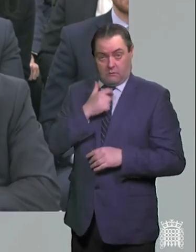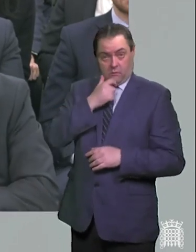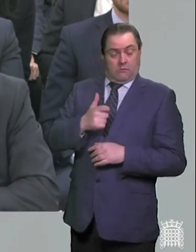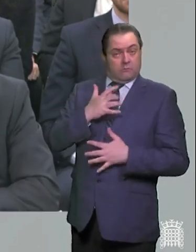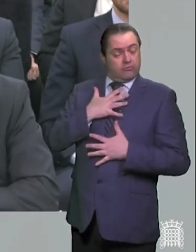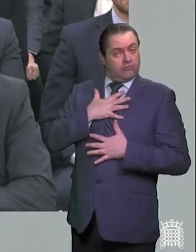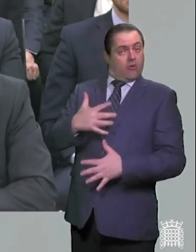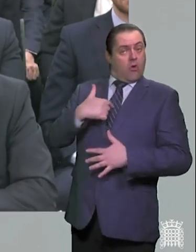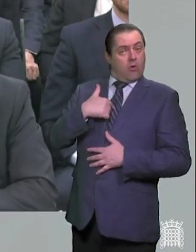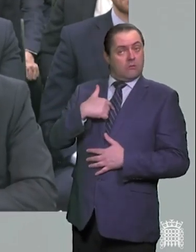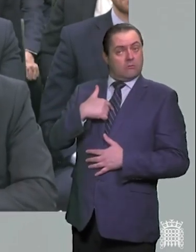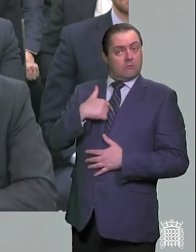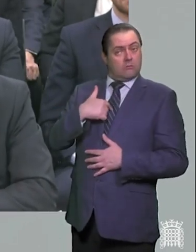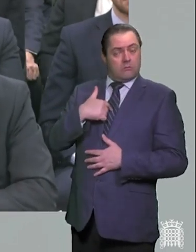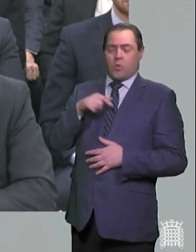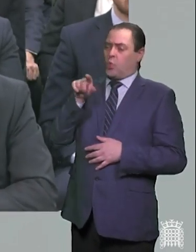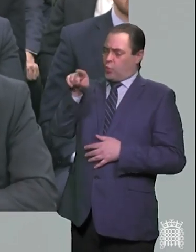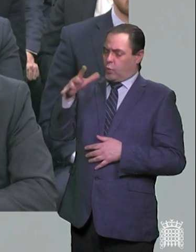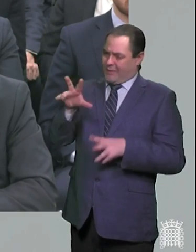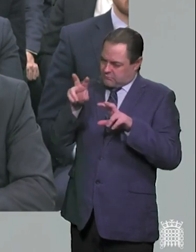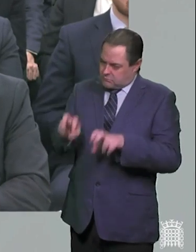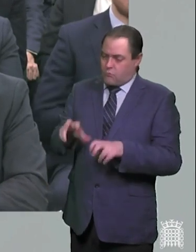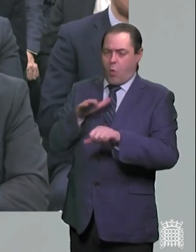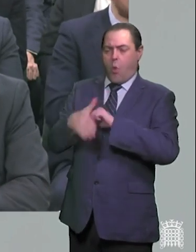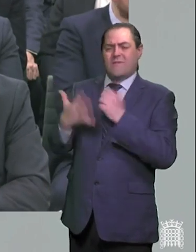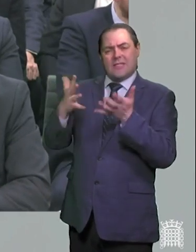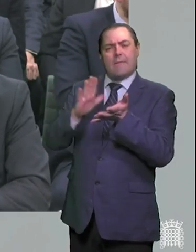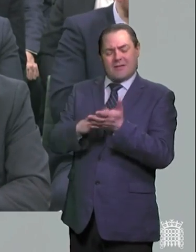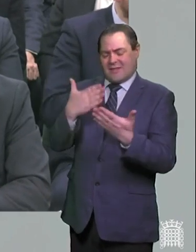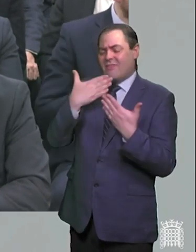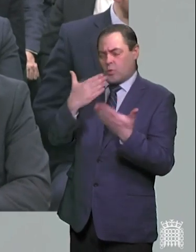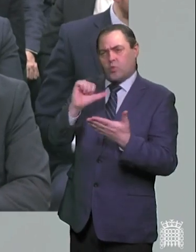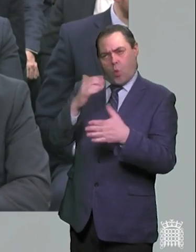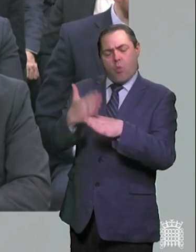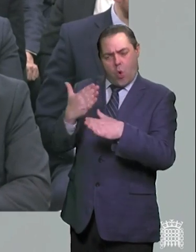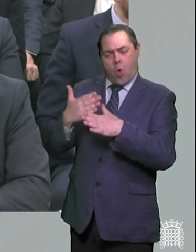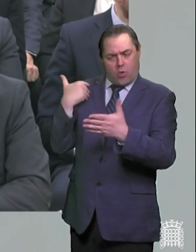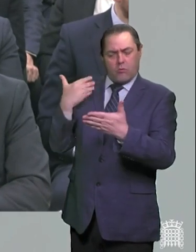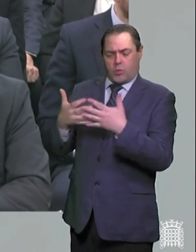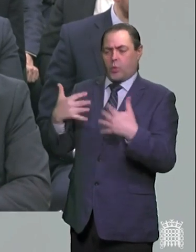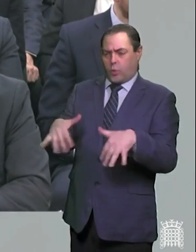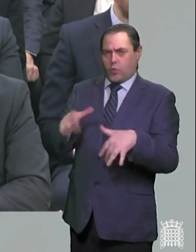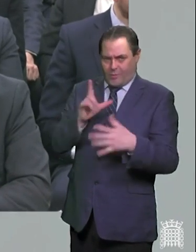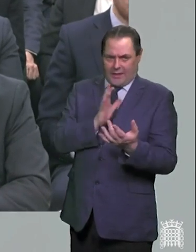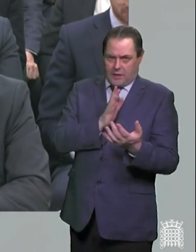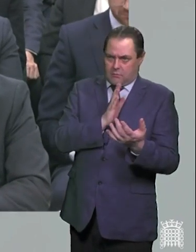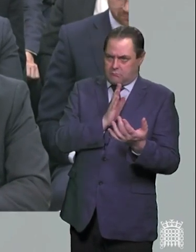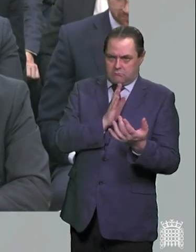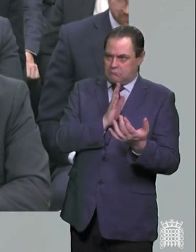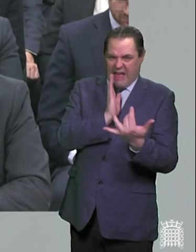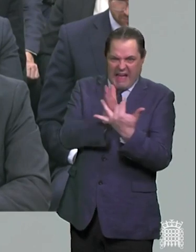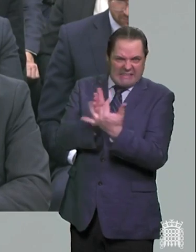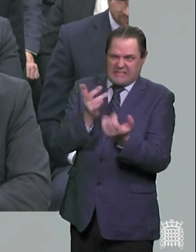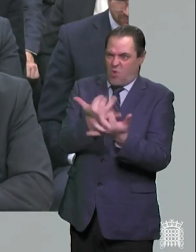been investigating this for more than 10 months, and I thank you for what you have done. You have had access to a vast body